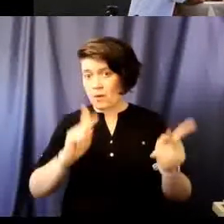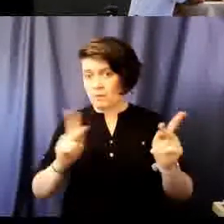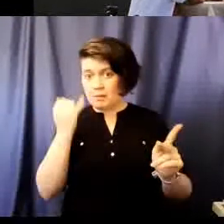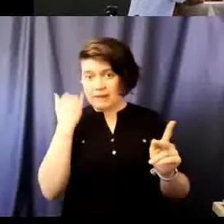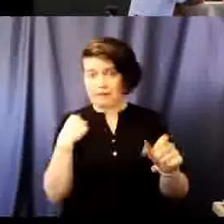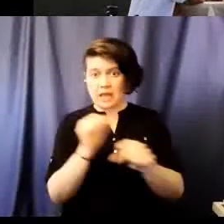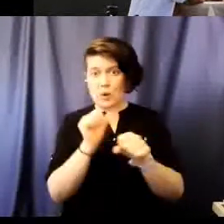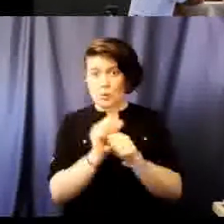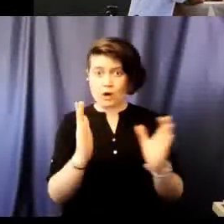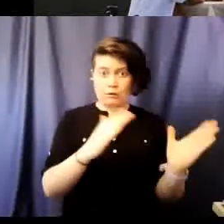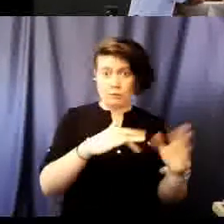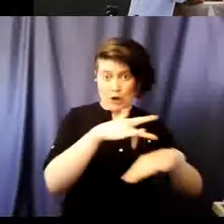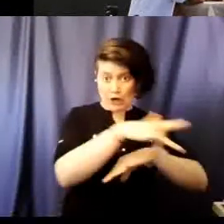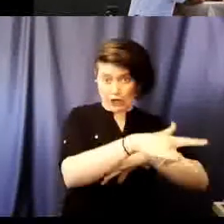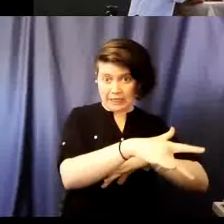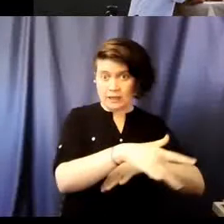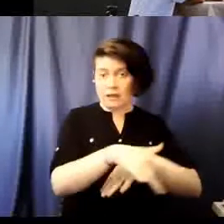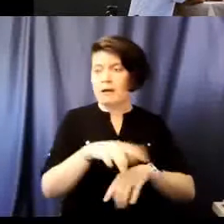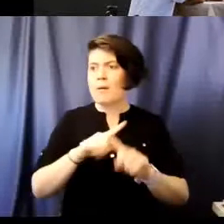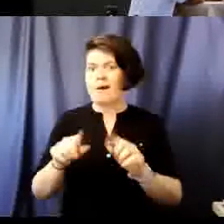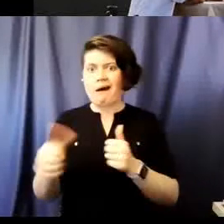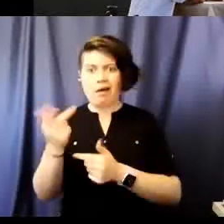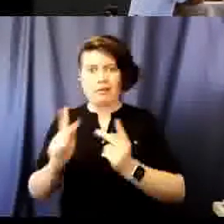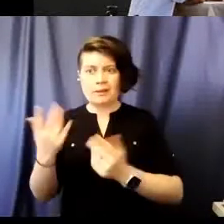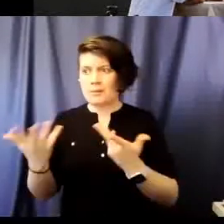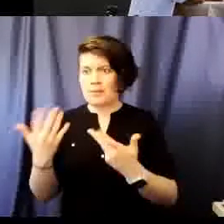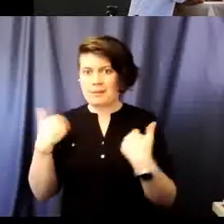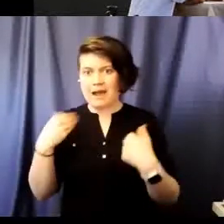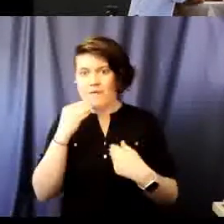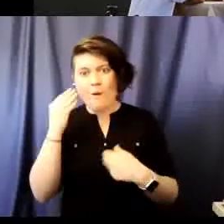care of homework, cook dinner, and have other responsibilities.